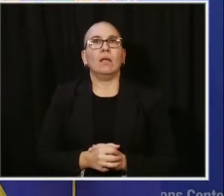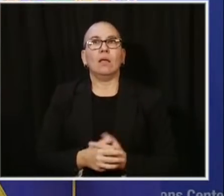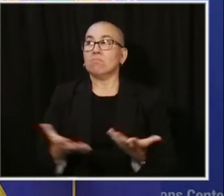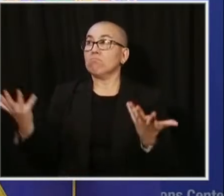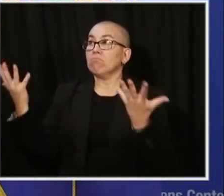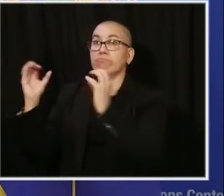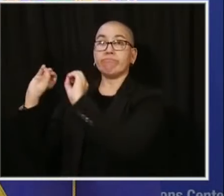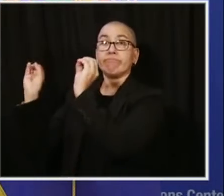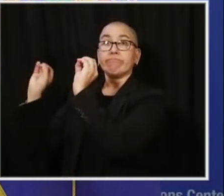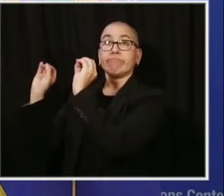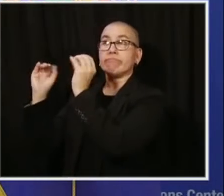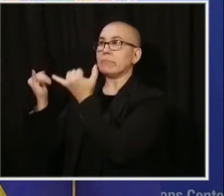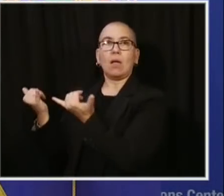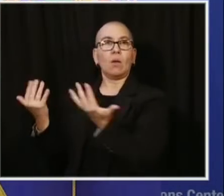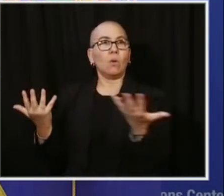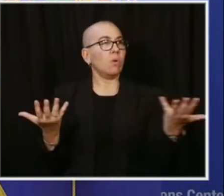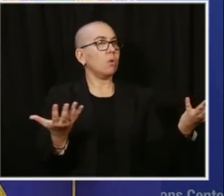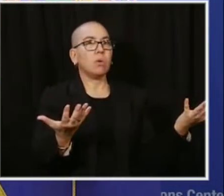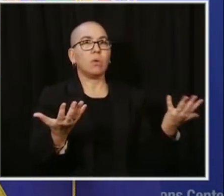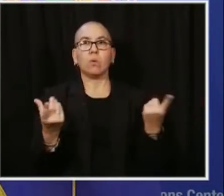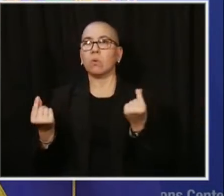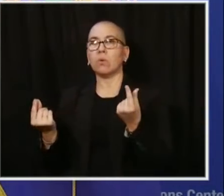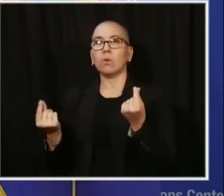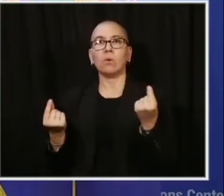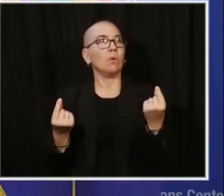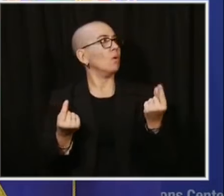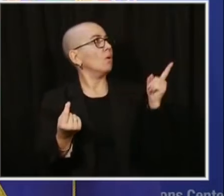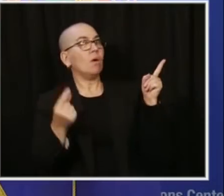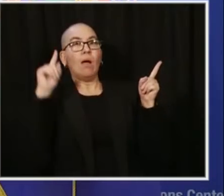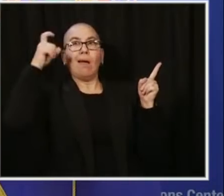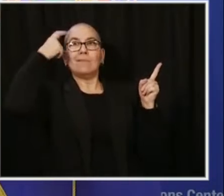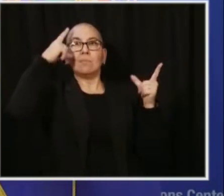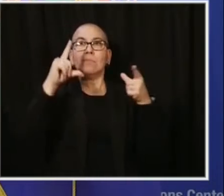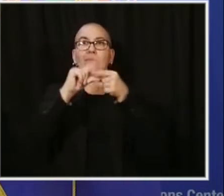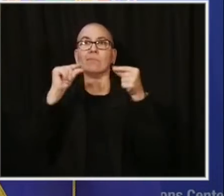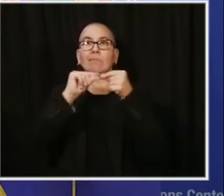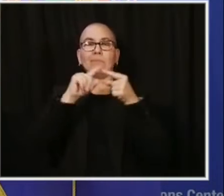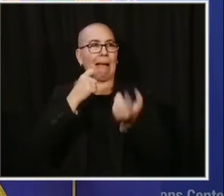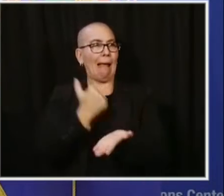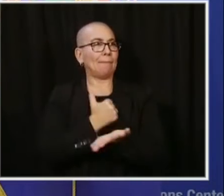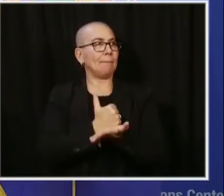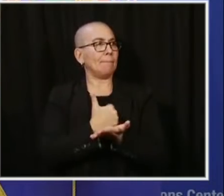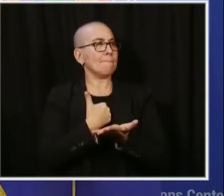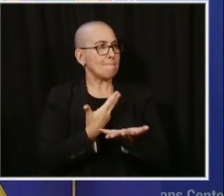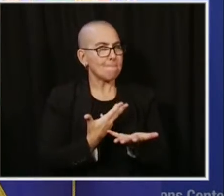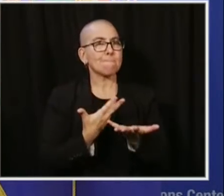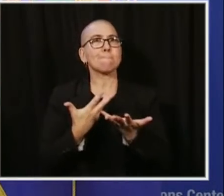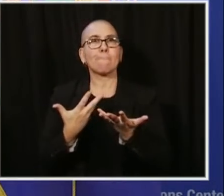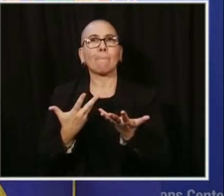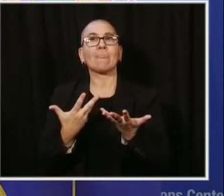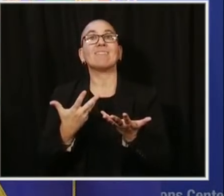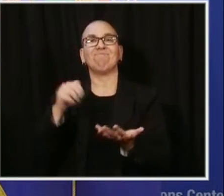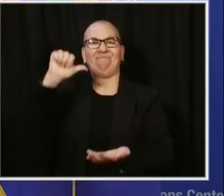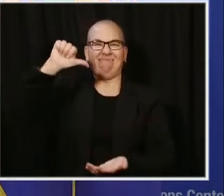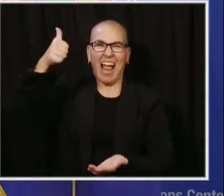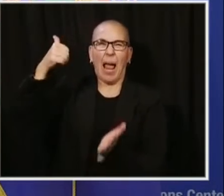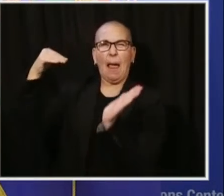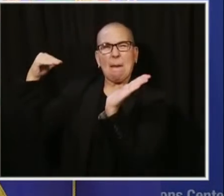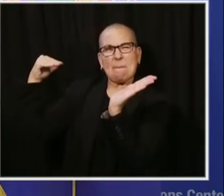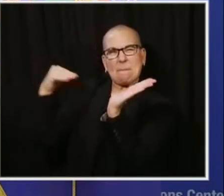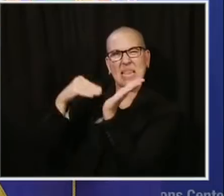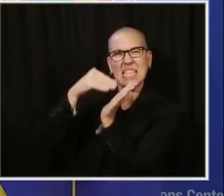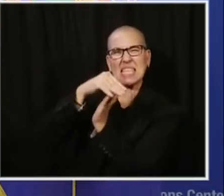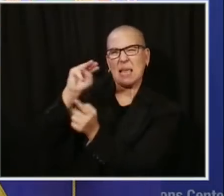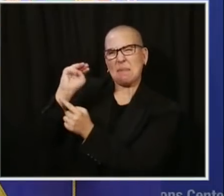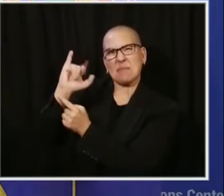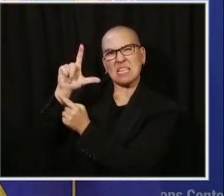further restrictions, the economy plays a critical role in all of those decisions that he makes because they have very real effects, as he said today. And this